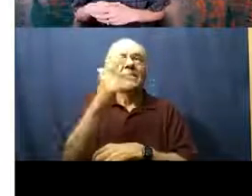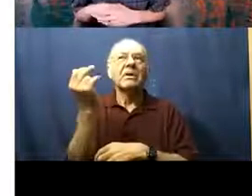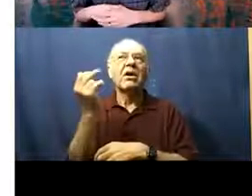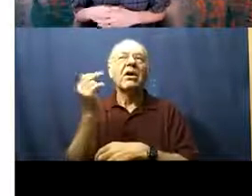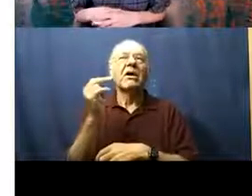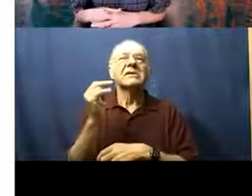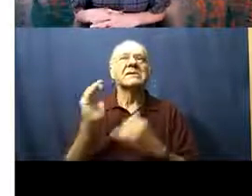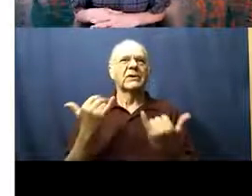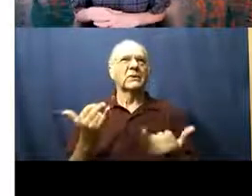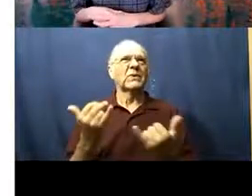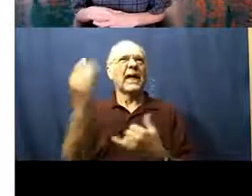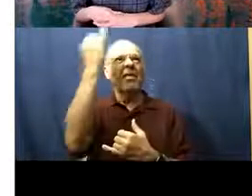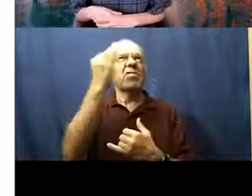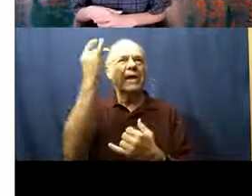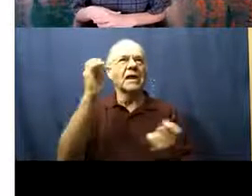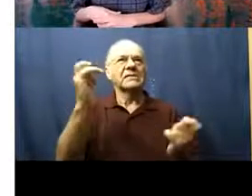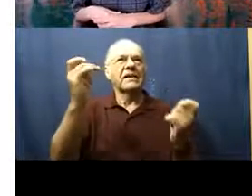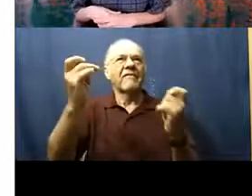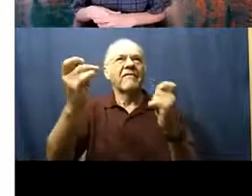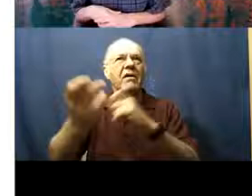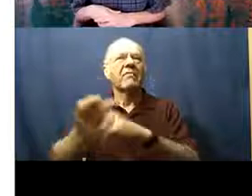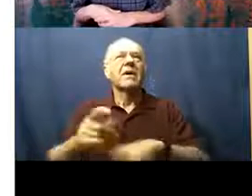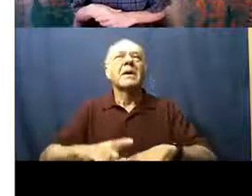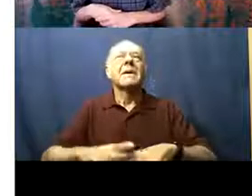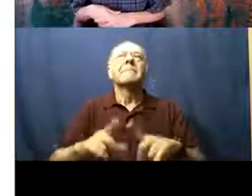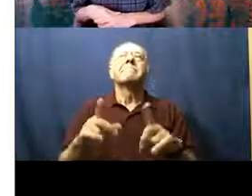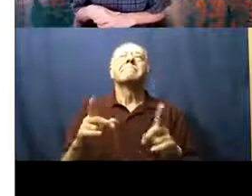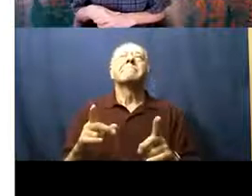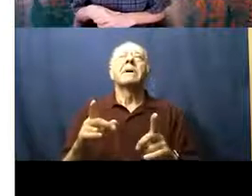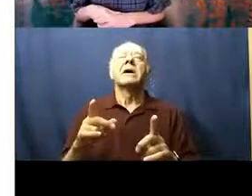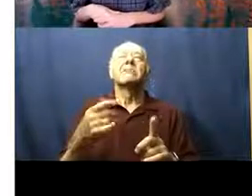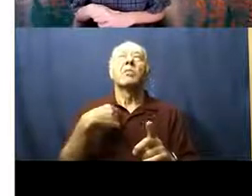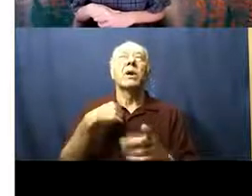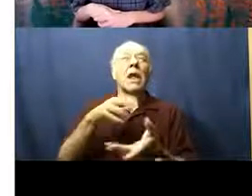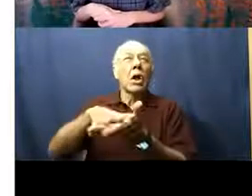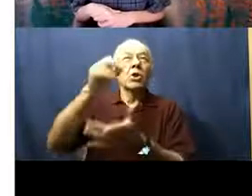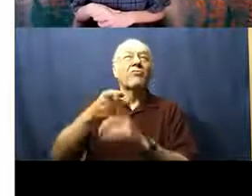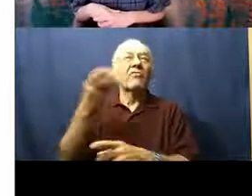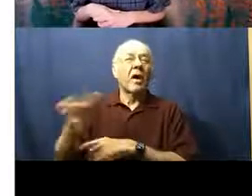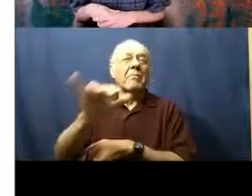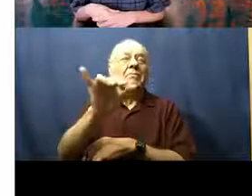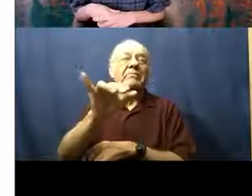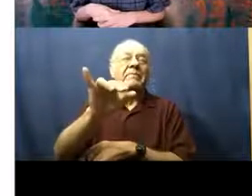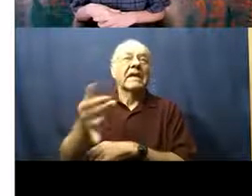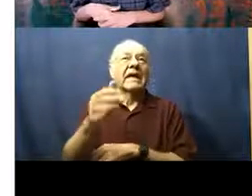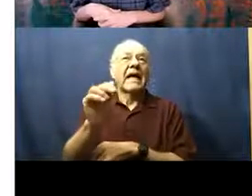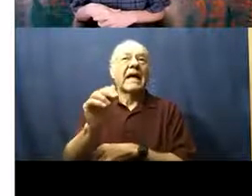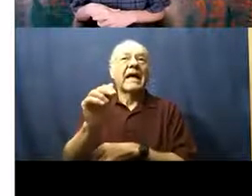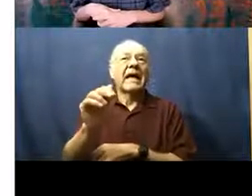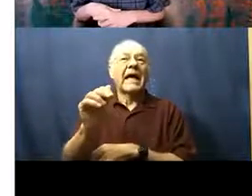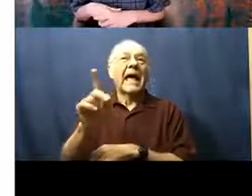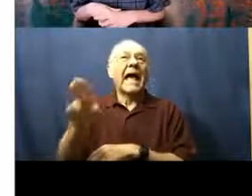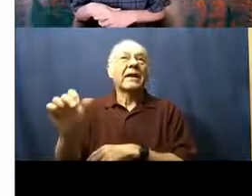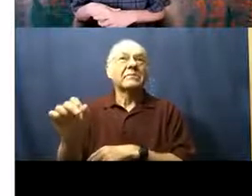our society has evolved over time. But what I took from her was a lesson that that one